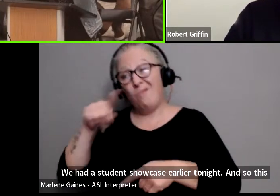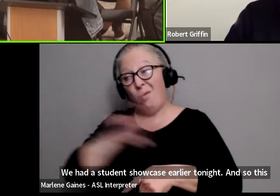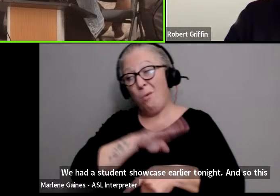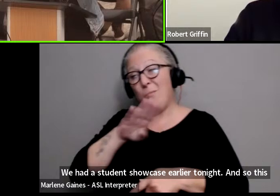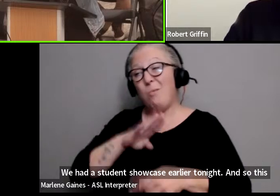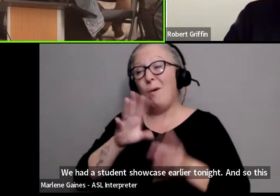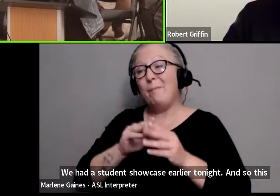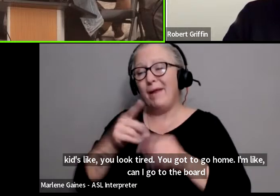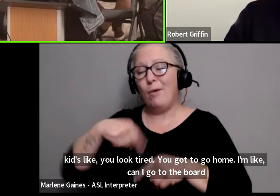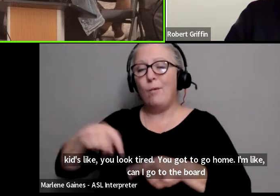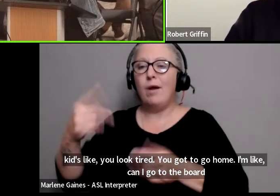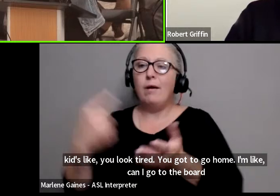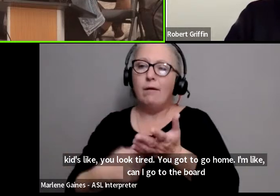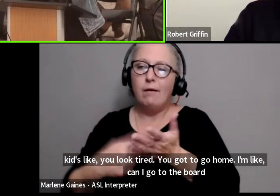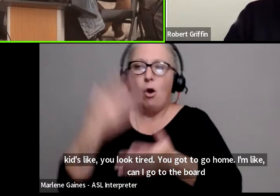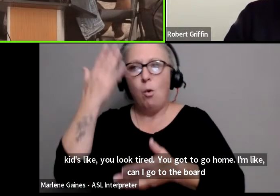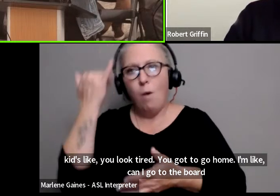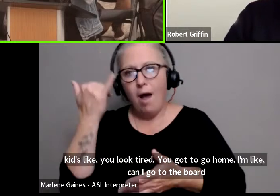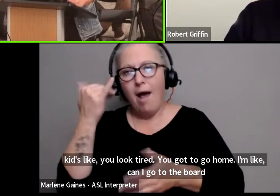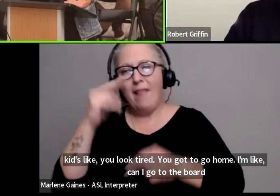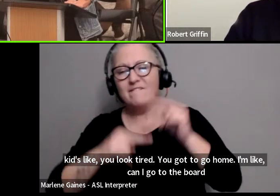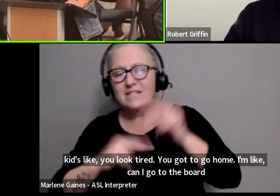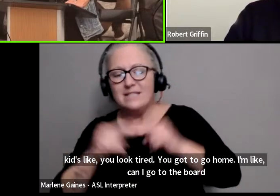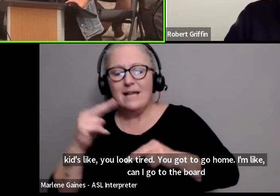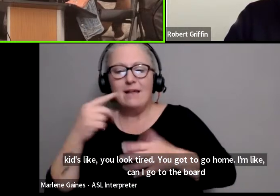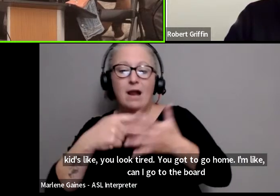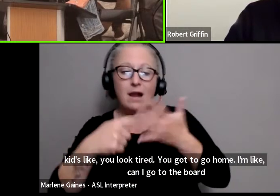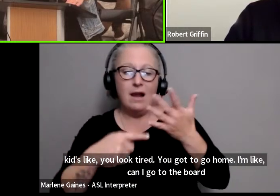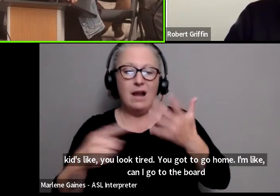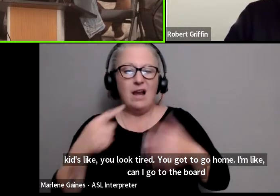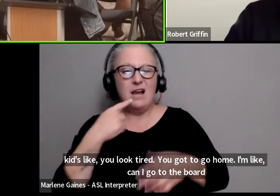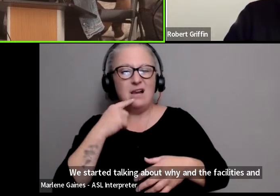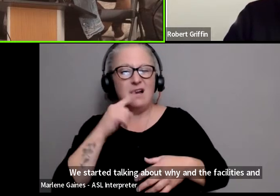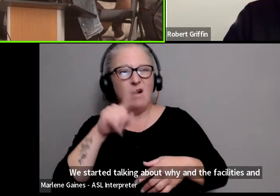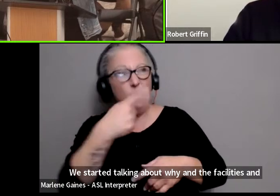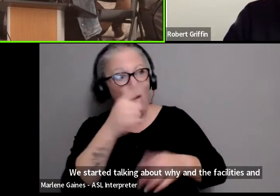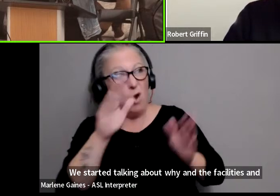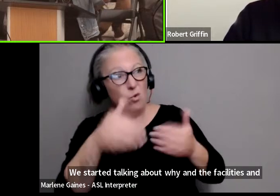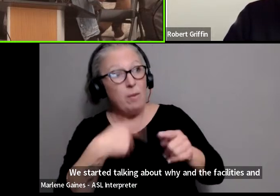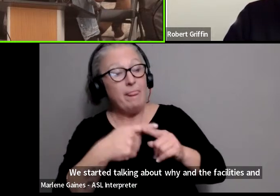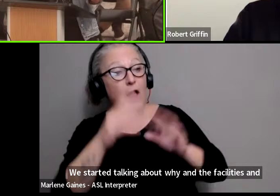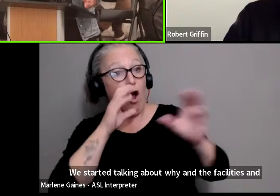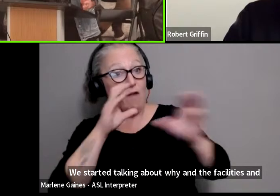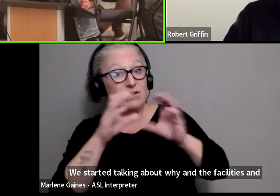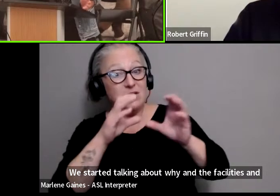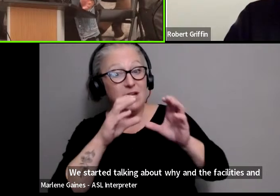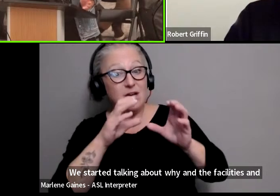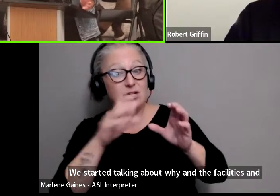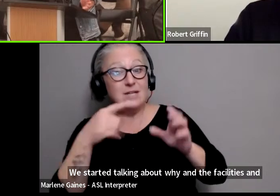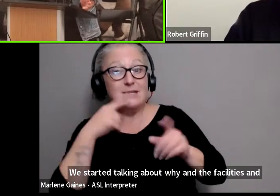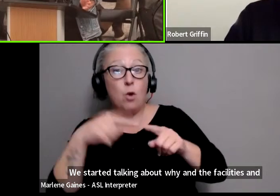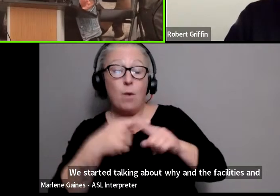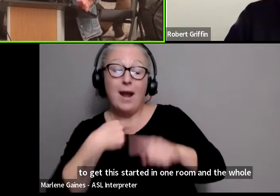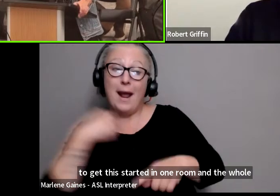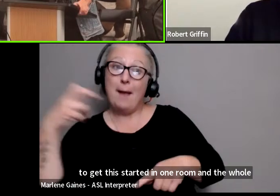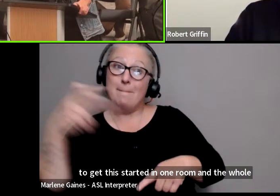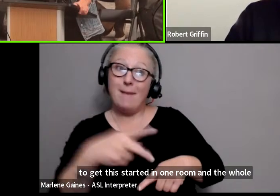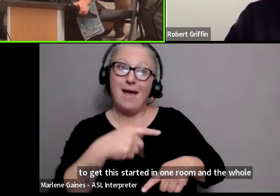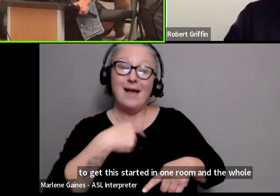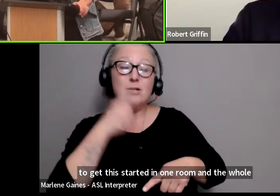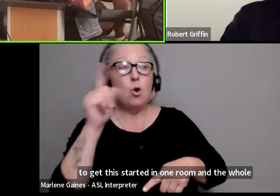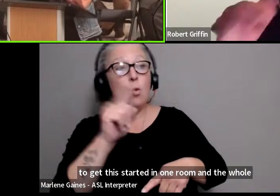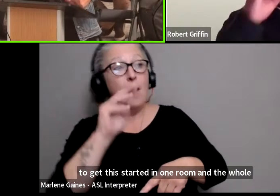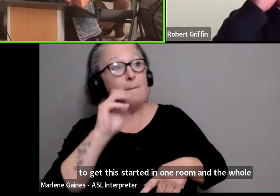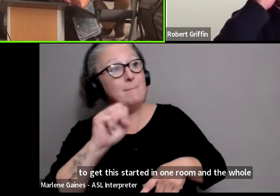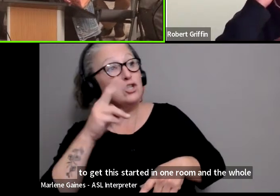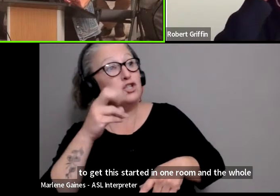we started talking about why and the facilities. And it's like, this started in one room and the whole conversation. And he's like, oh, so when I come back, I'll be like, oh, where's Miss